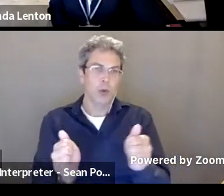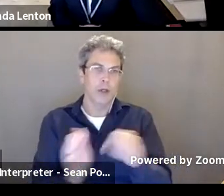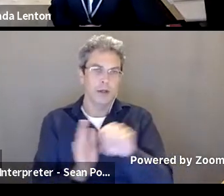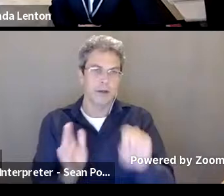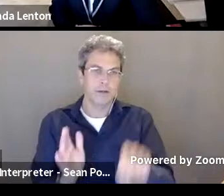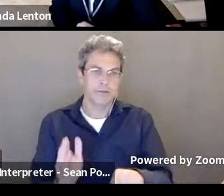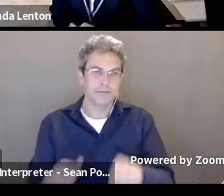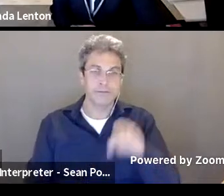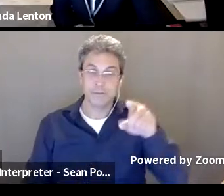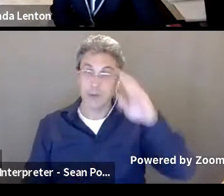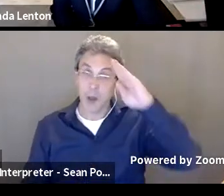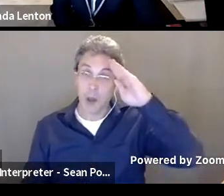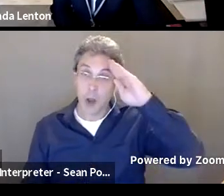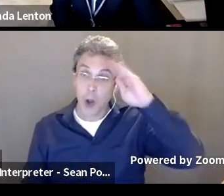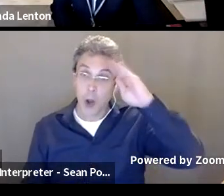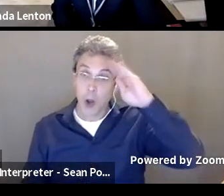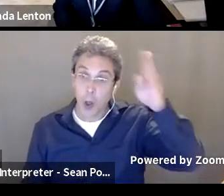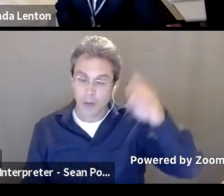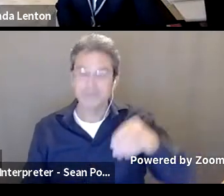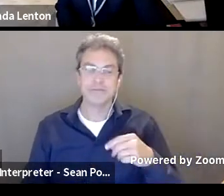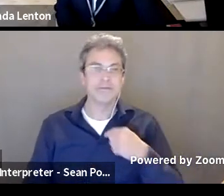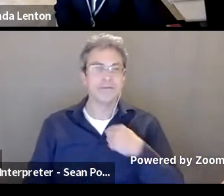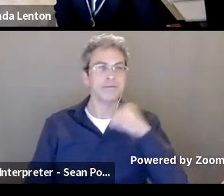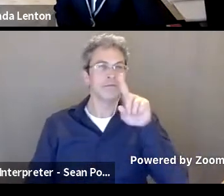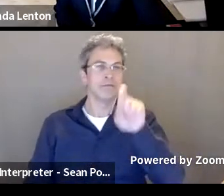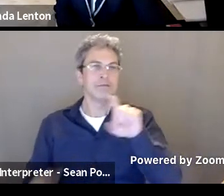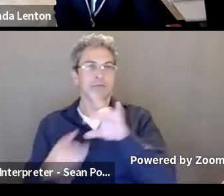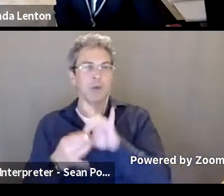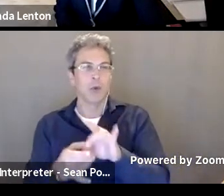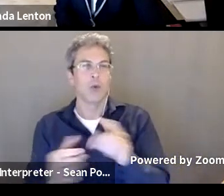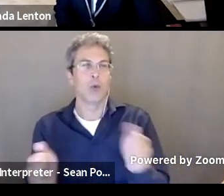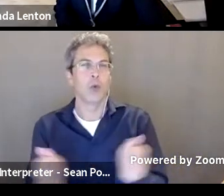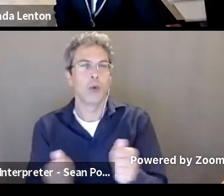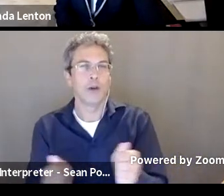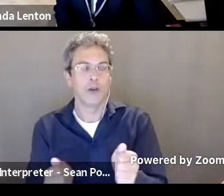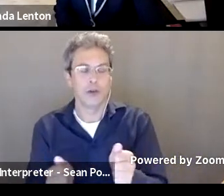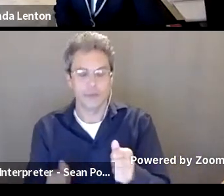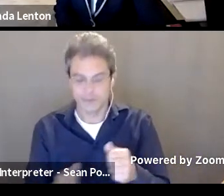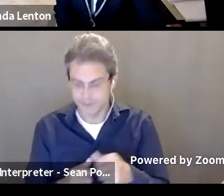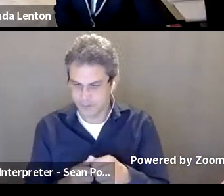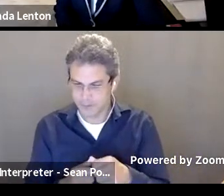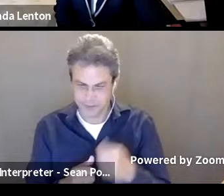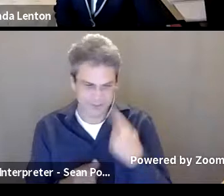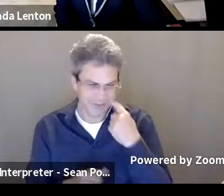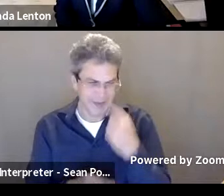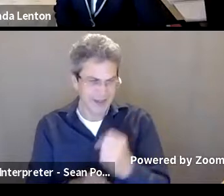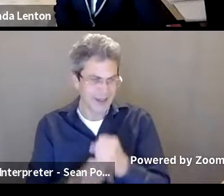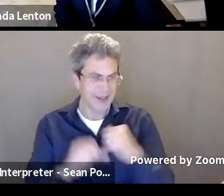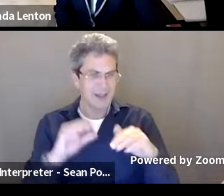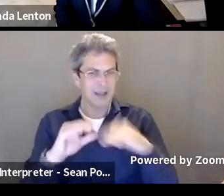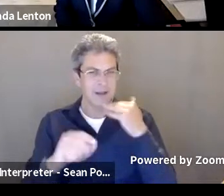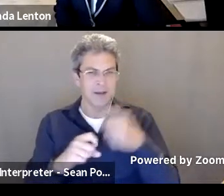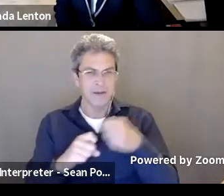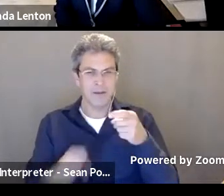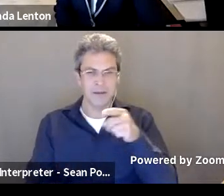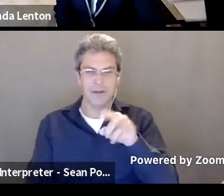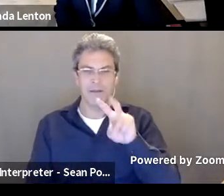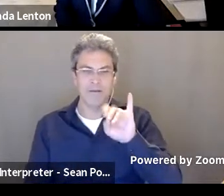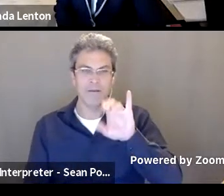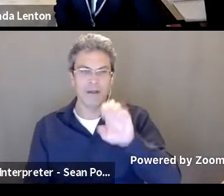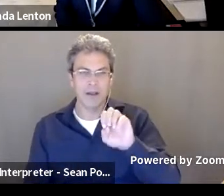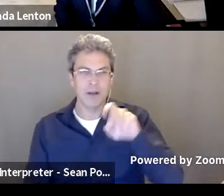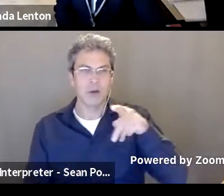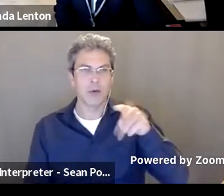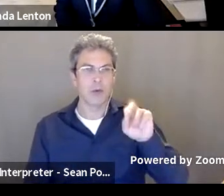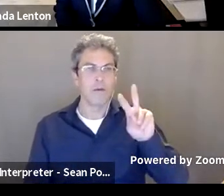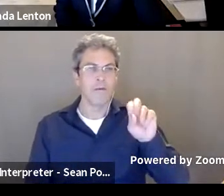Hi. Hello. Yes, I have a question about the winter term. So we received an email from Vice-Provost